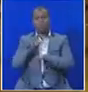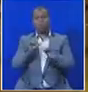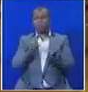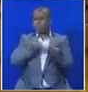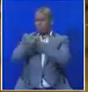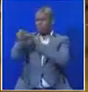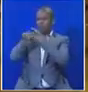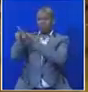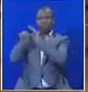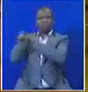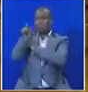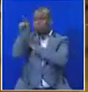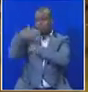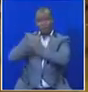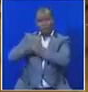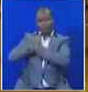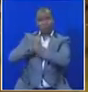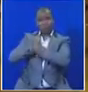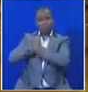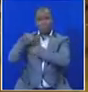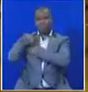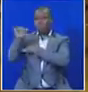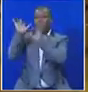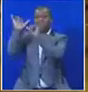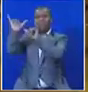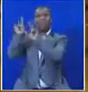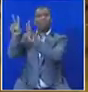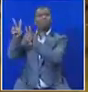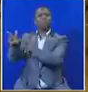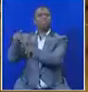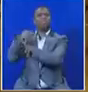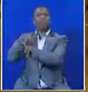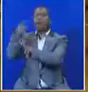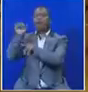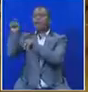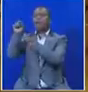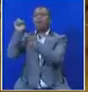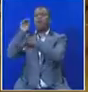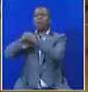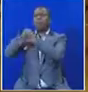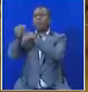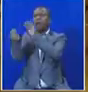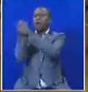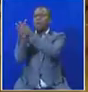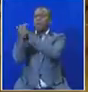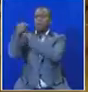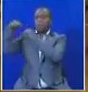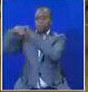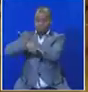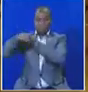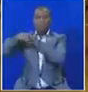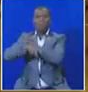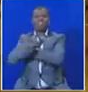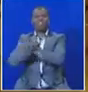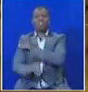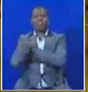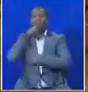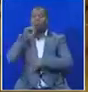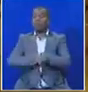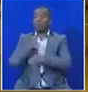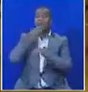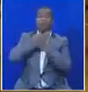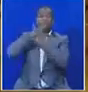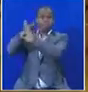freedom. Yet we now vilify those who flee persecution and oppression and make them scapegoats for the real rage